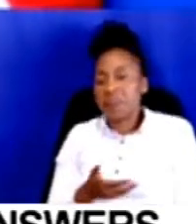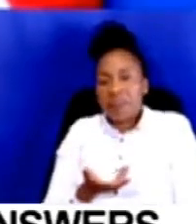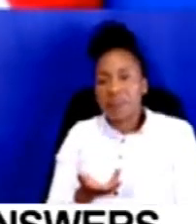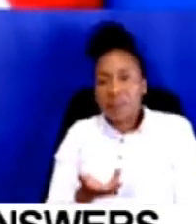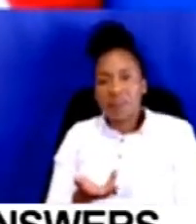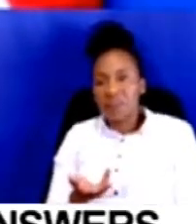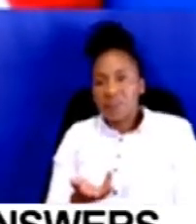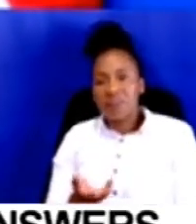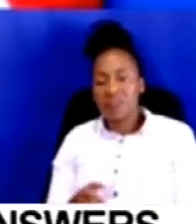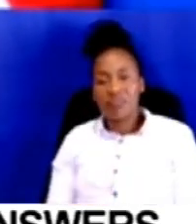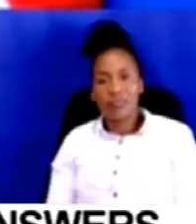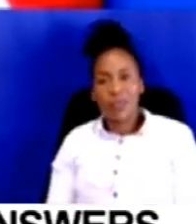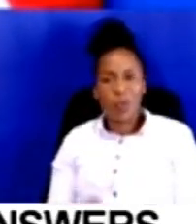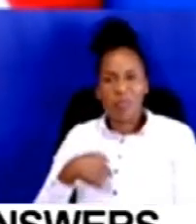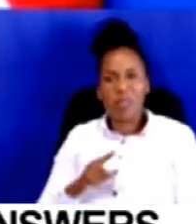being a voter,